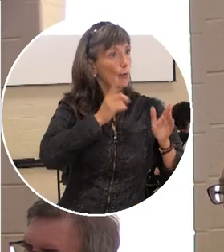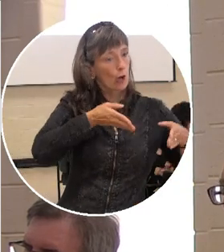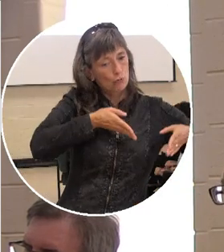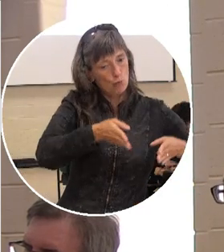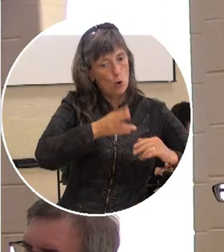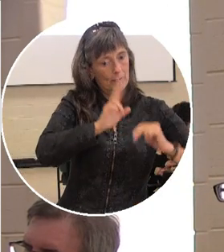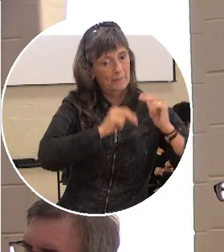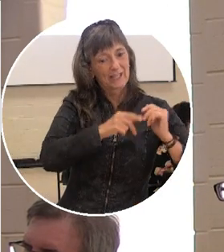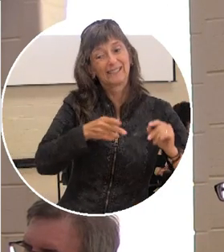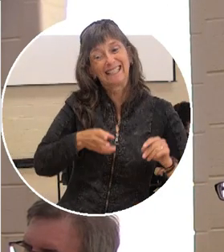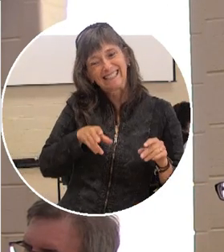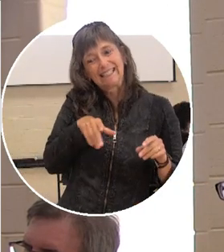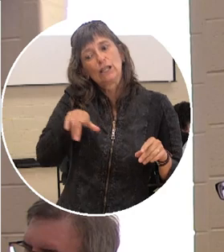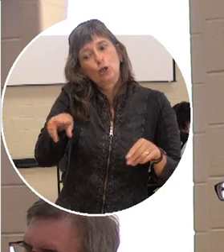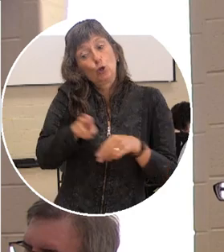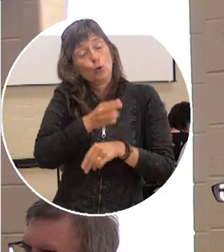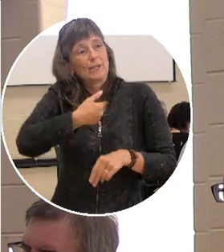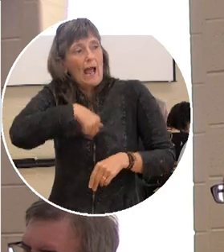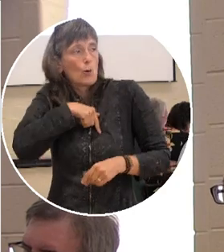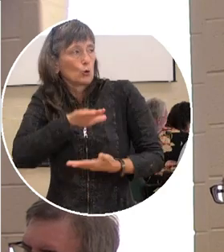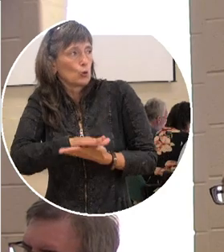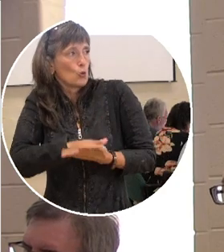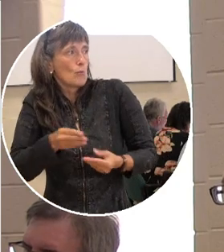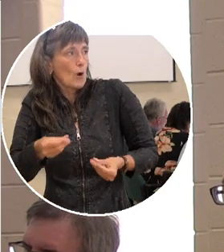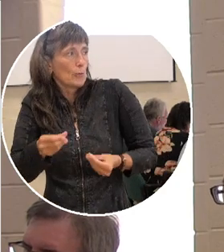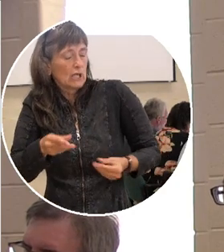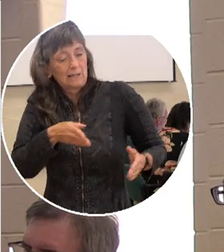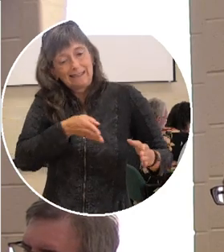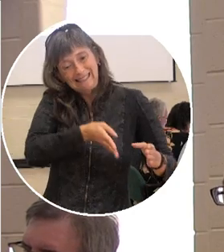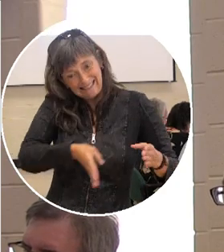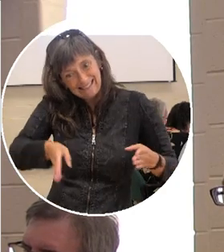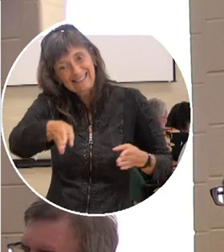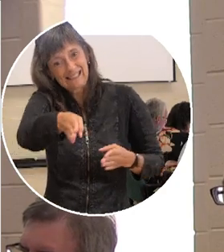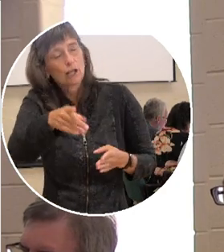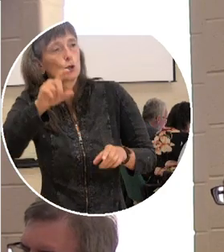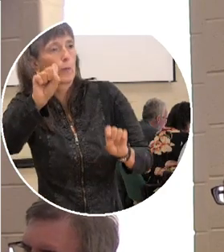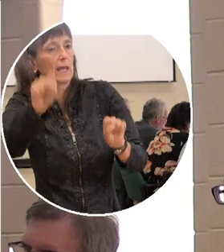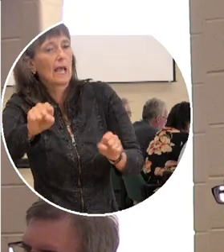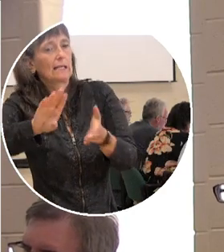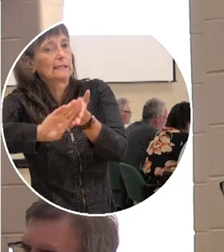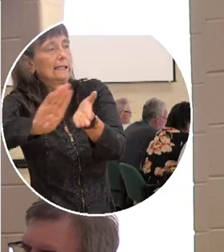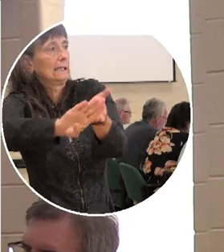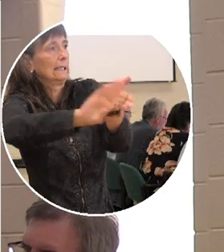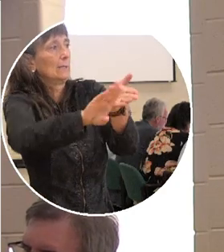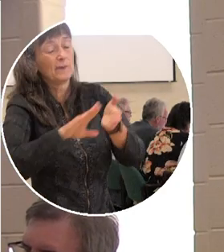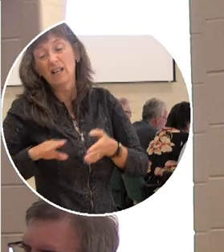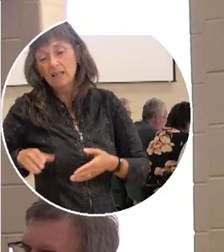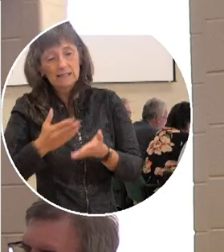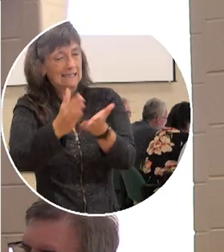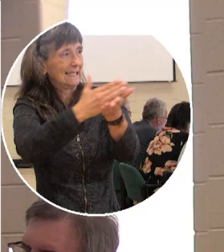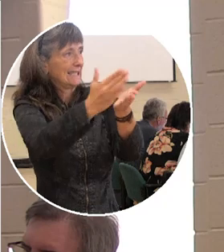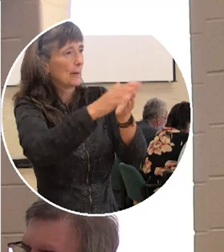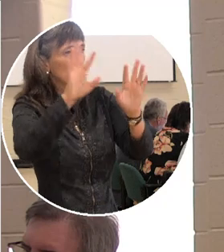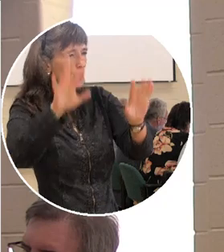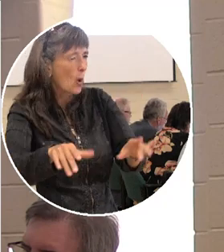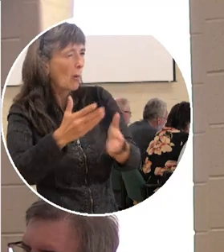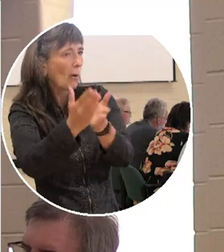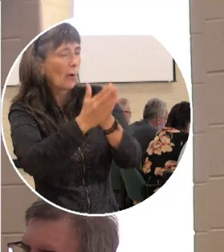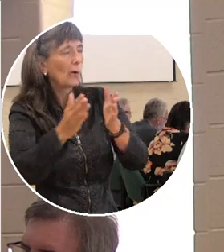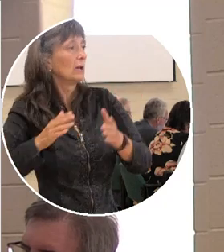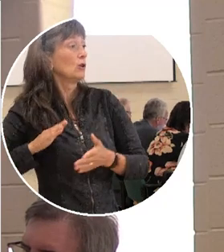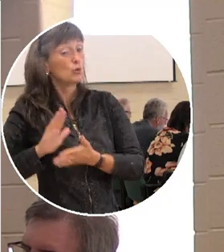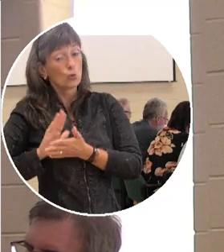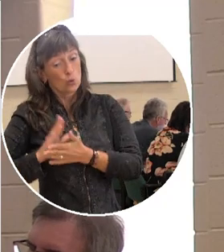to access the property to do snow clearing. The land is of no use to the district, and it will not interfere